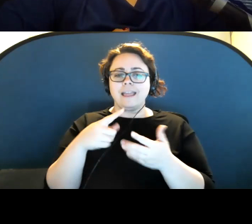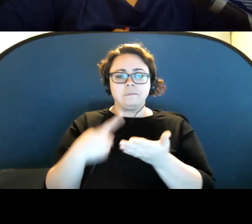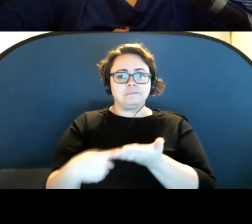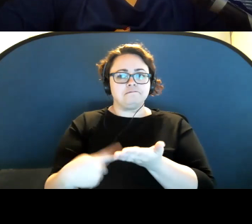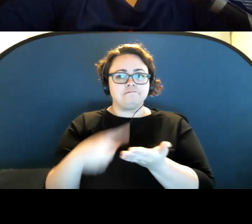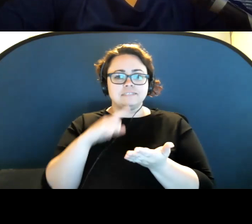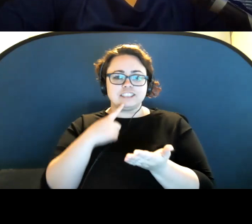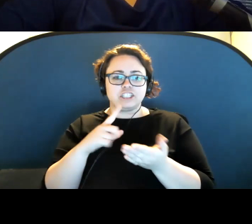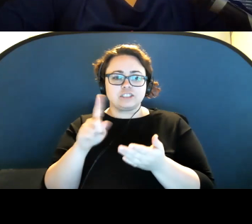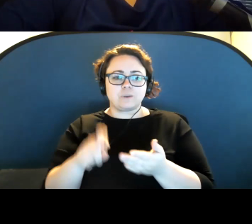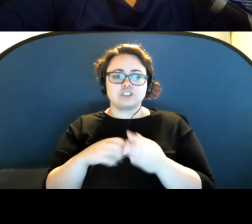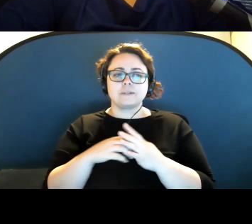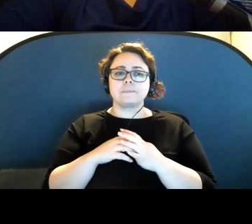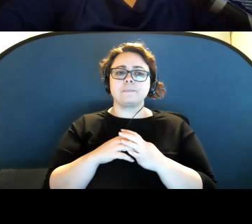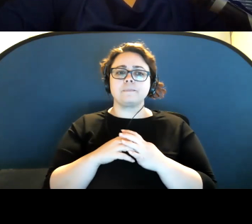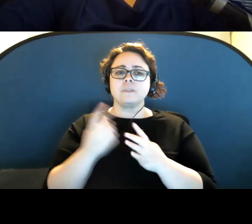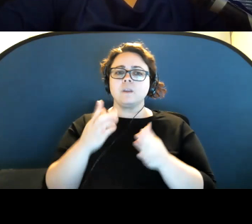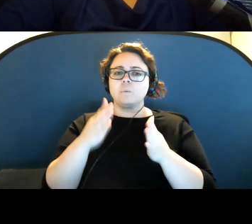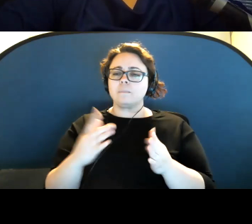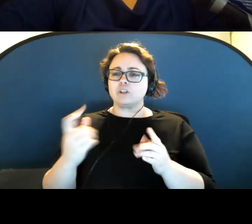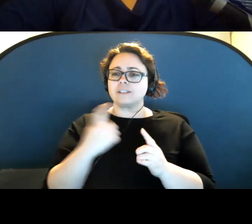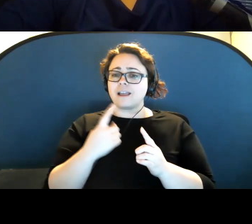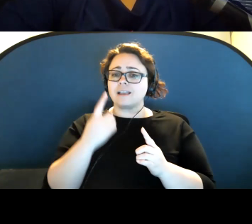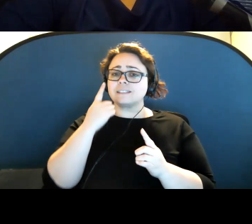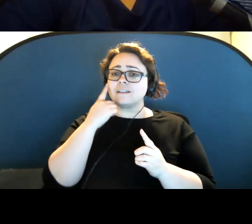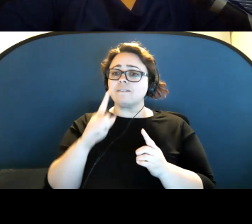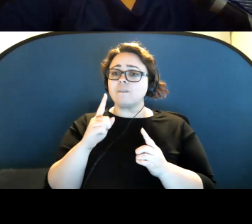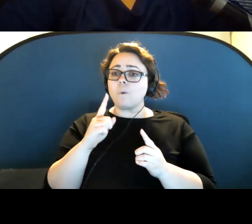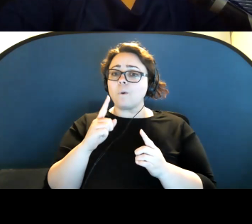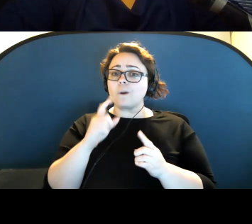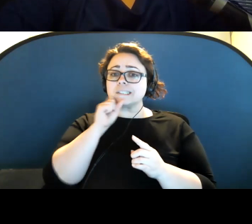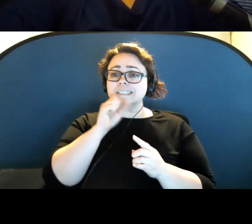asked, for seniors who can't wear a mask, would wearing a shield help?